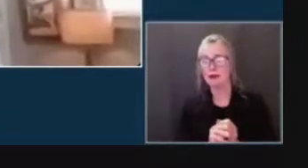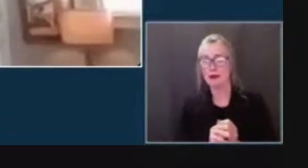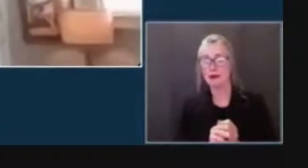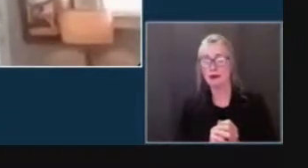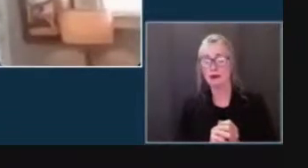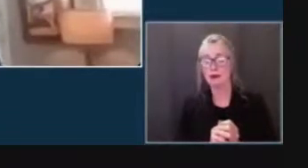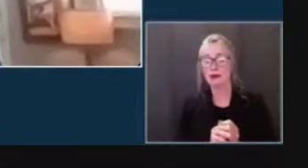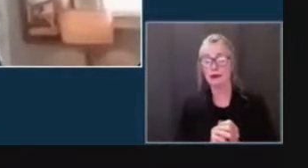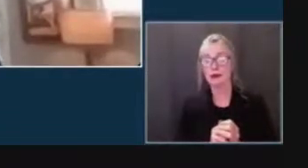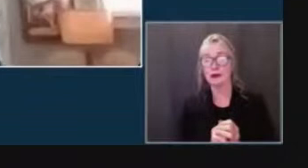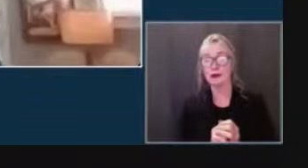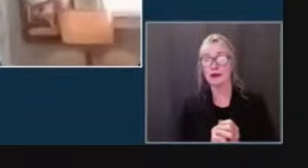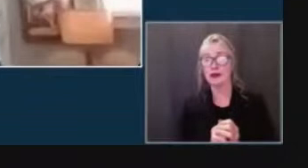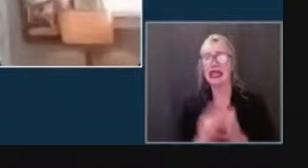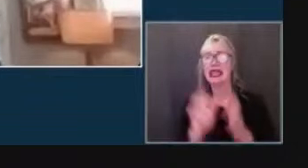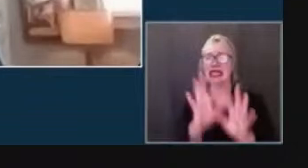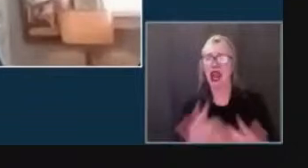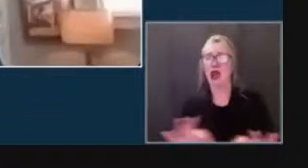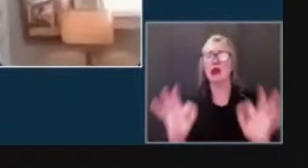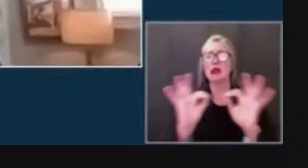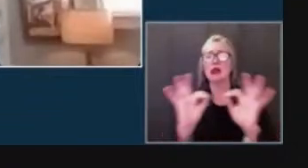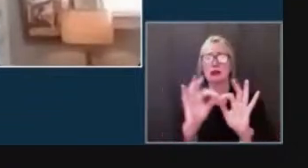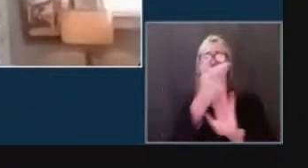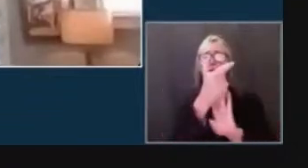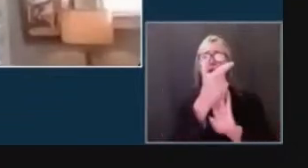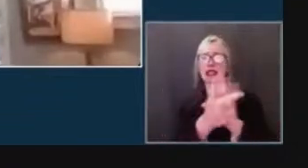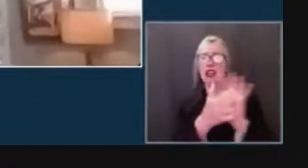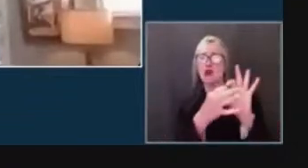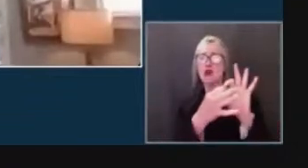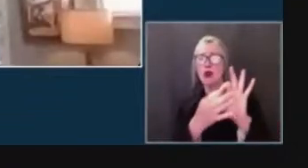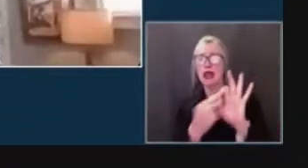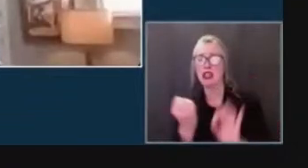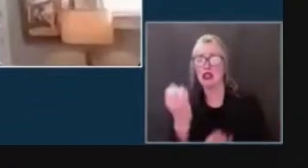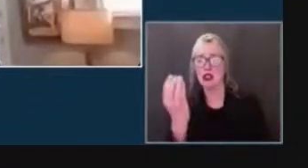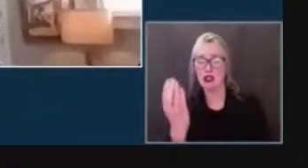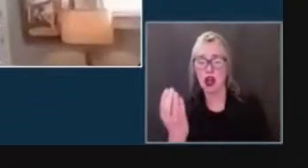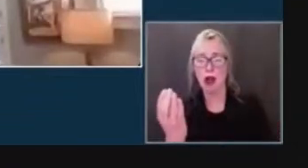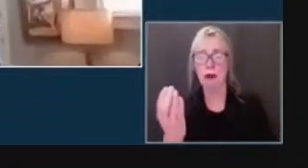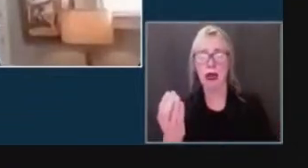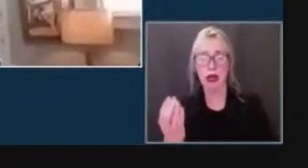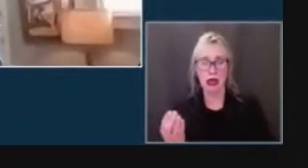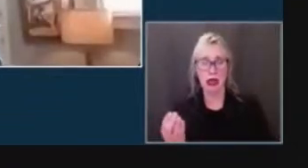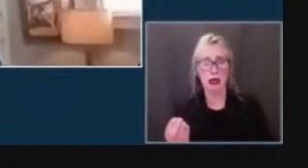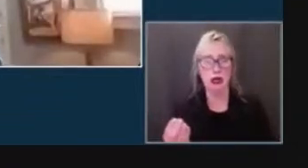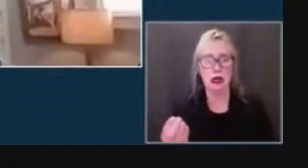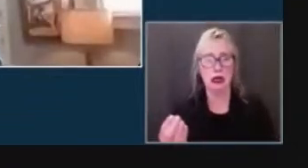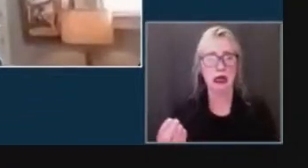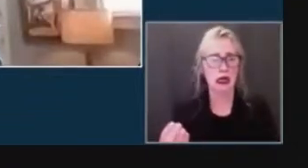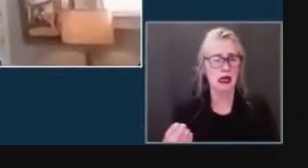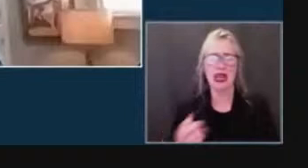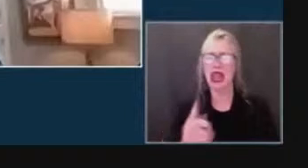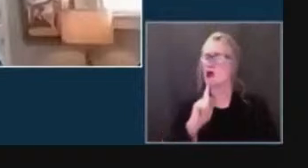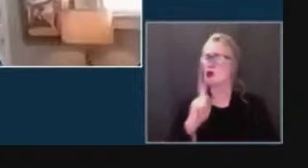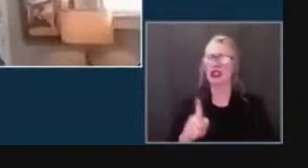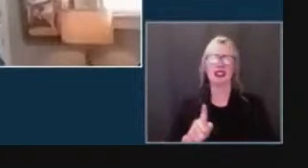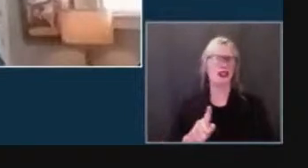even call some important bills job killers. You know, goddamn damn it, I'm so freaking tired of that